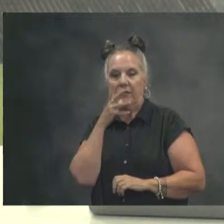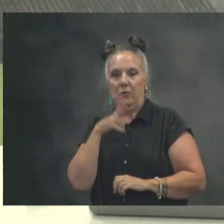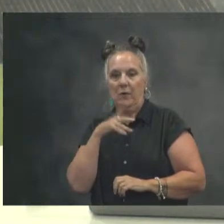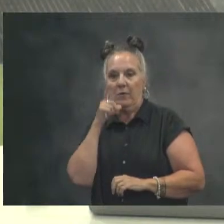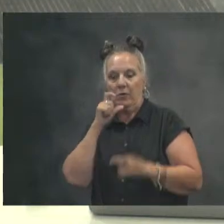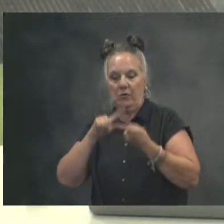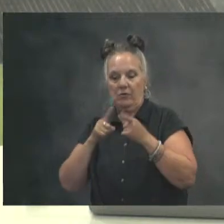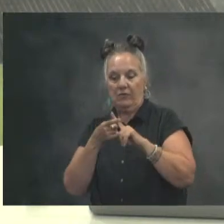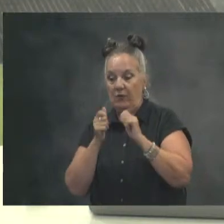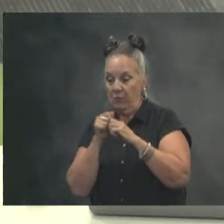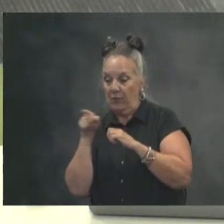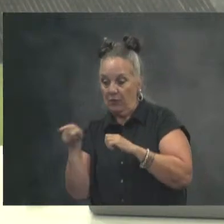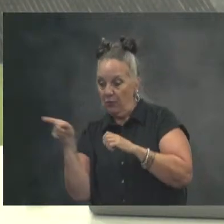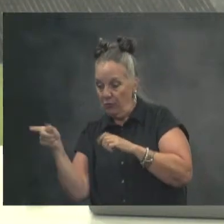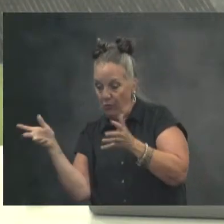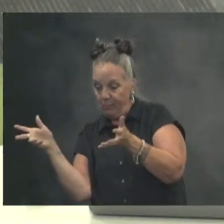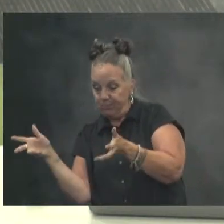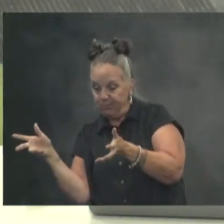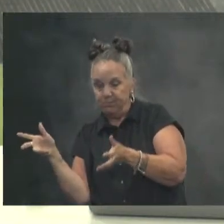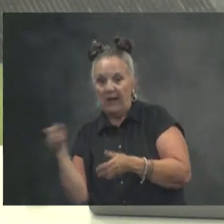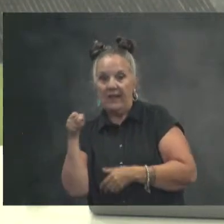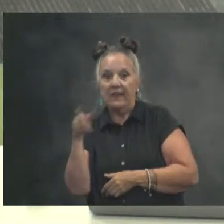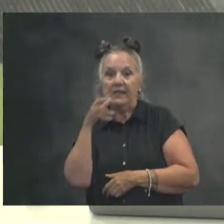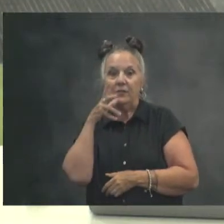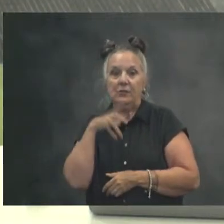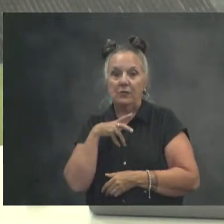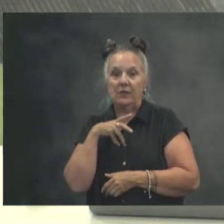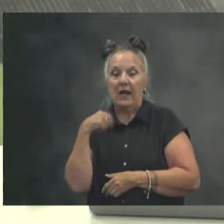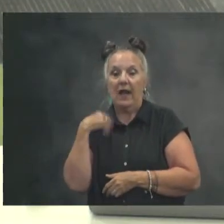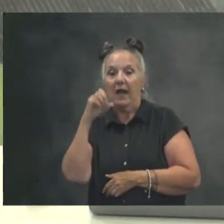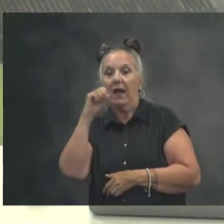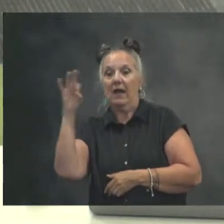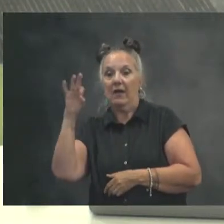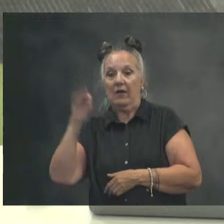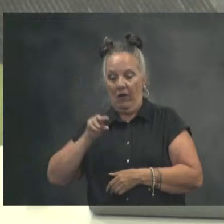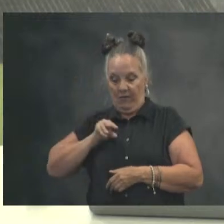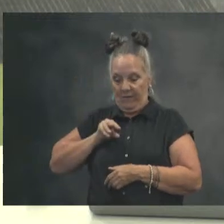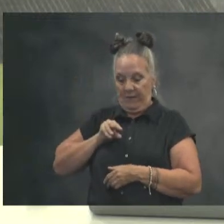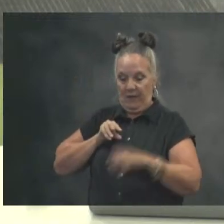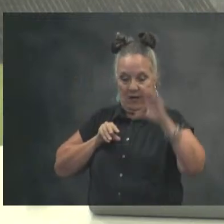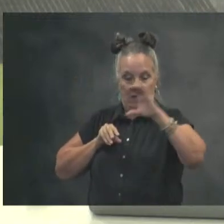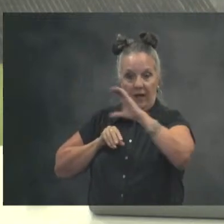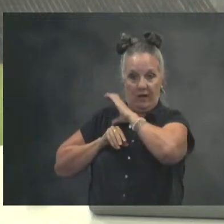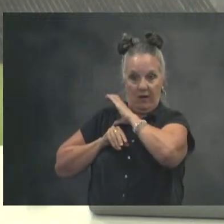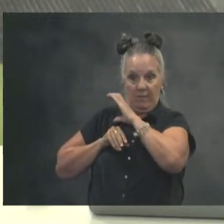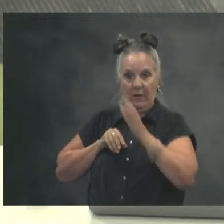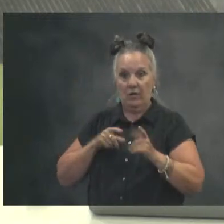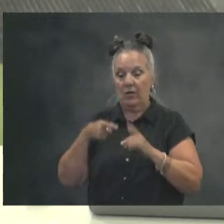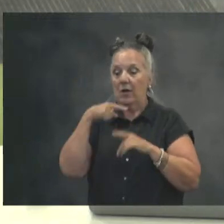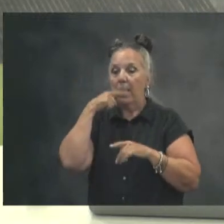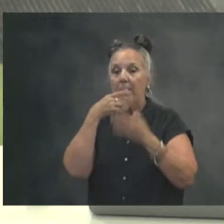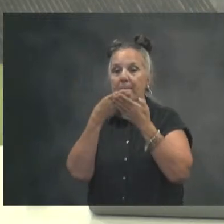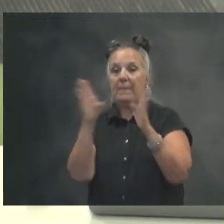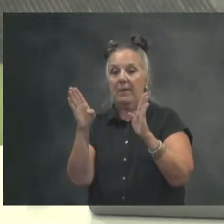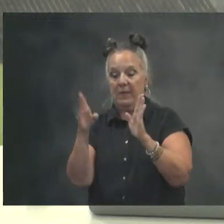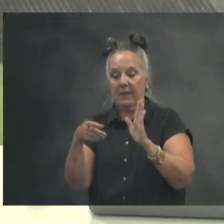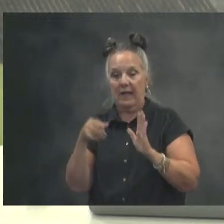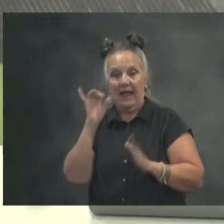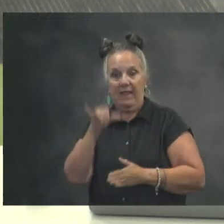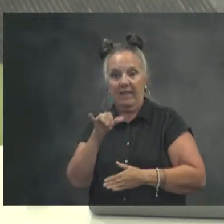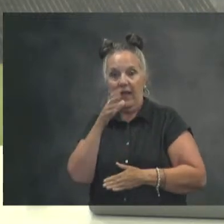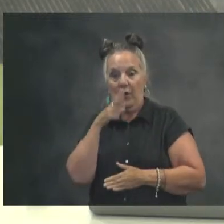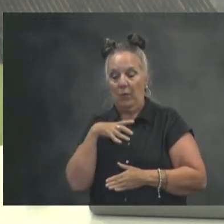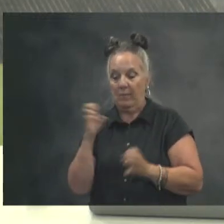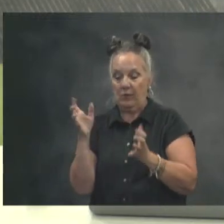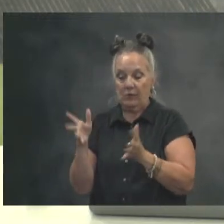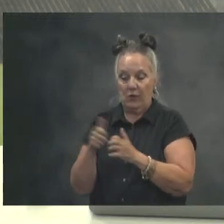you that you were talking to, this woman that I got off the body camera from the sheriff's deputies, part of public records request, this lady who was talking